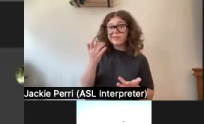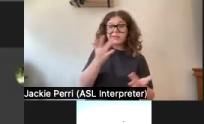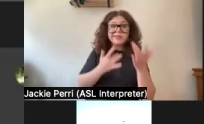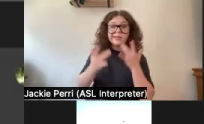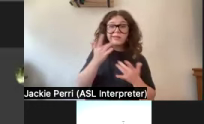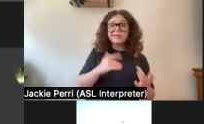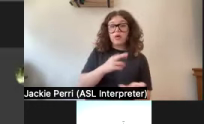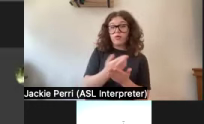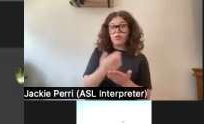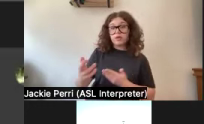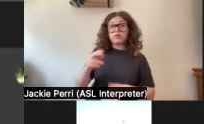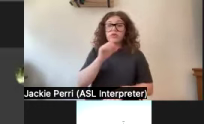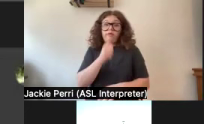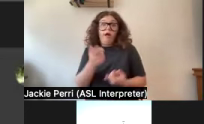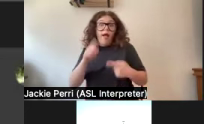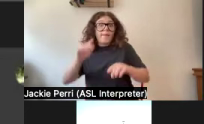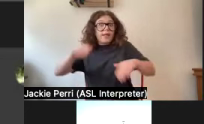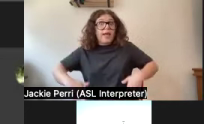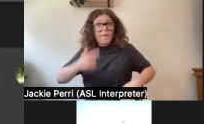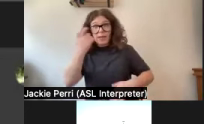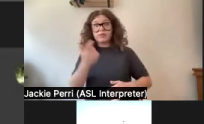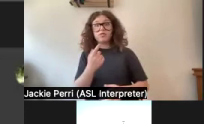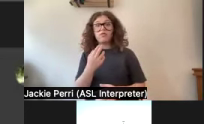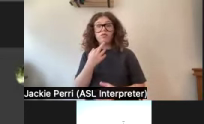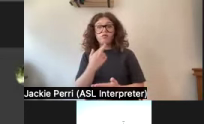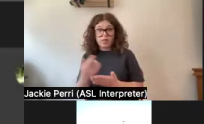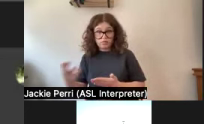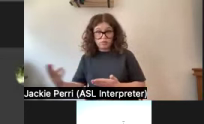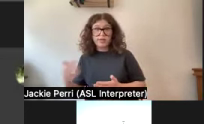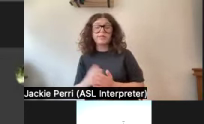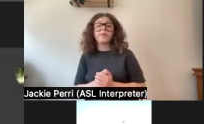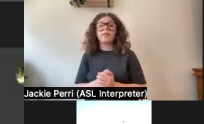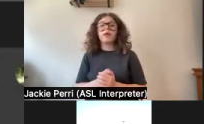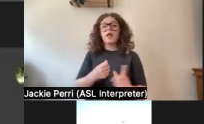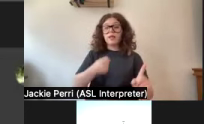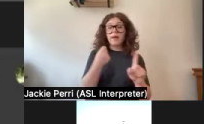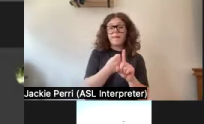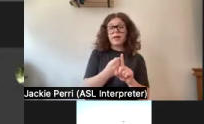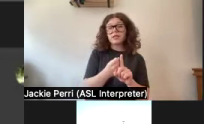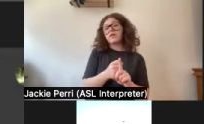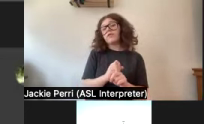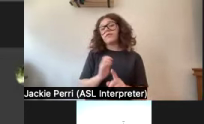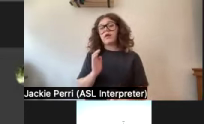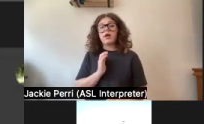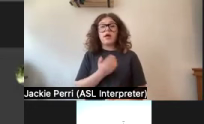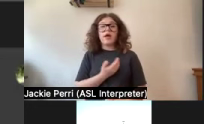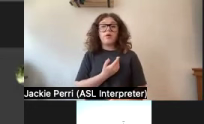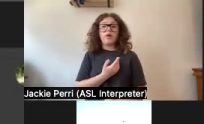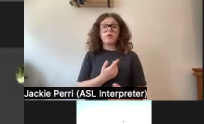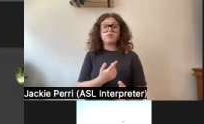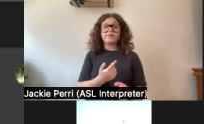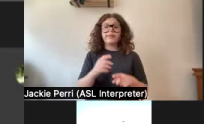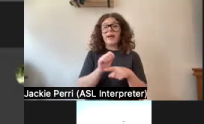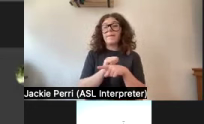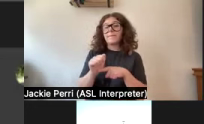because of resources. And the impact of the pilot that we did earlier this year is motivating